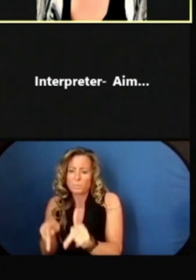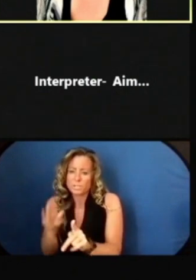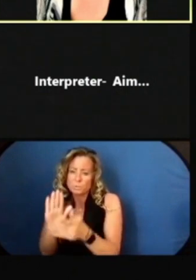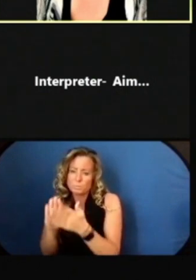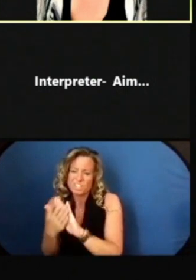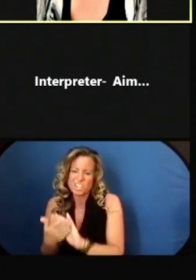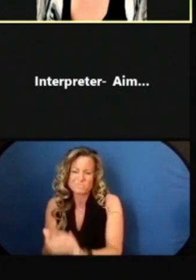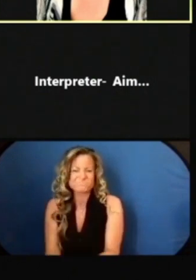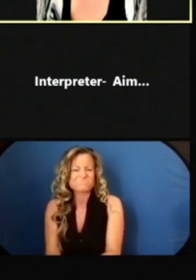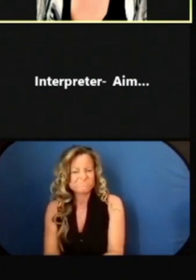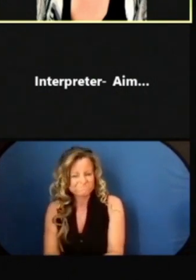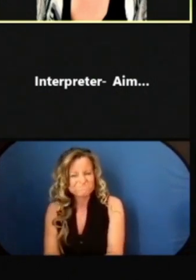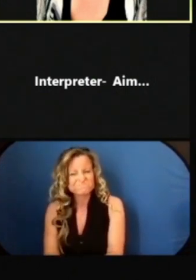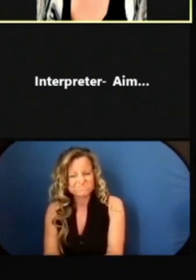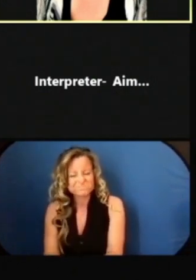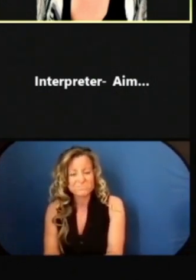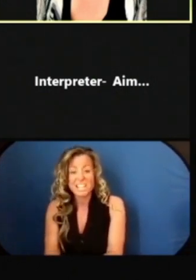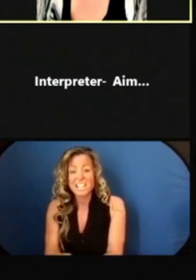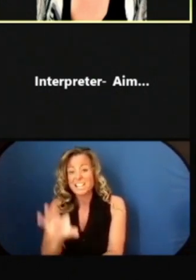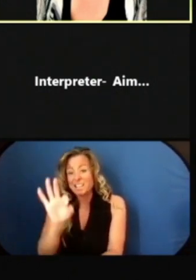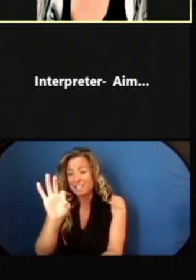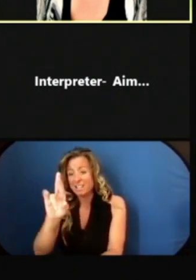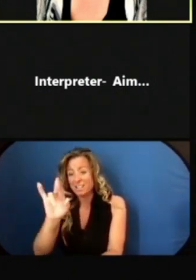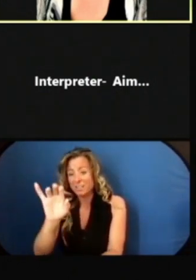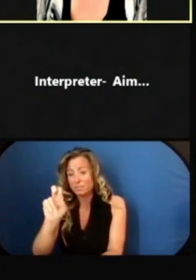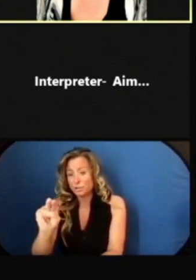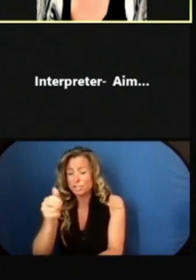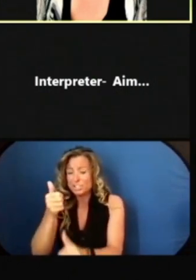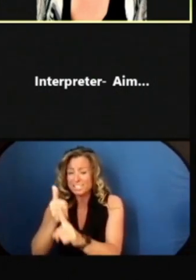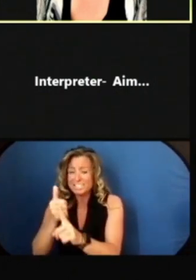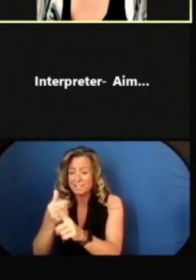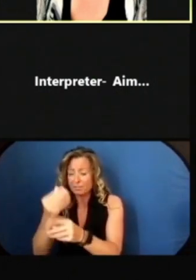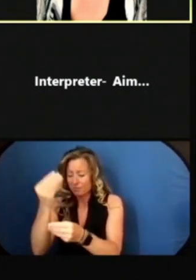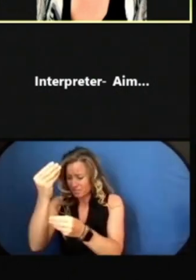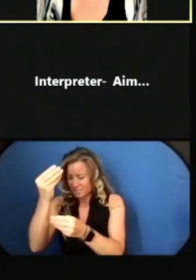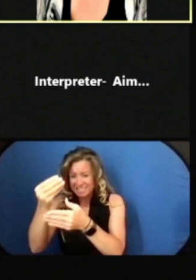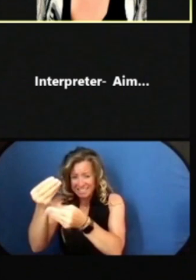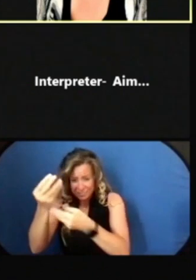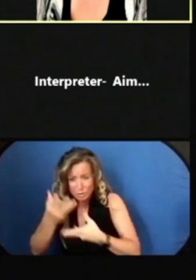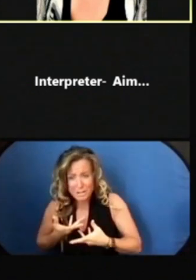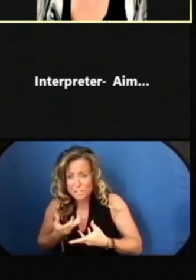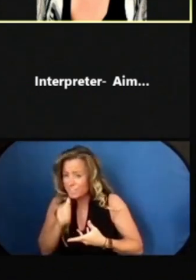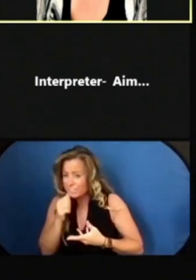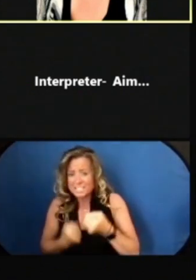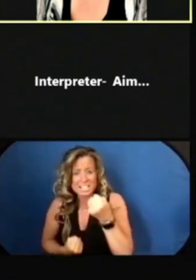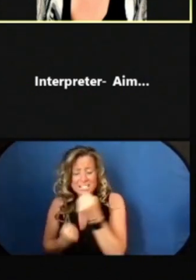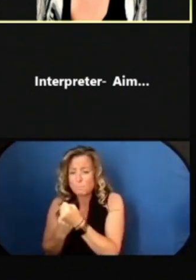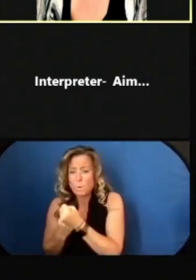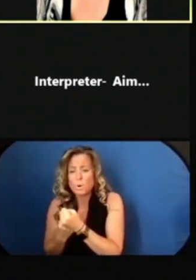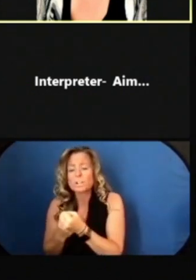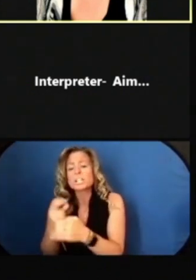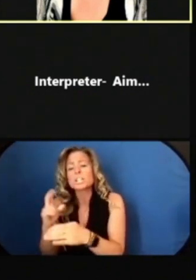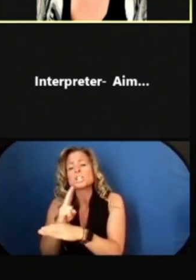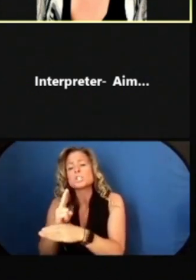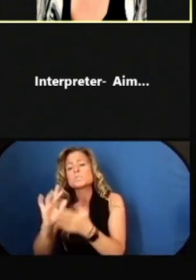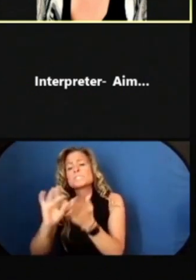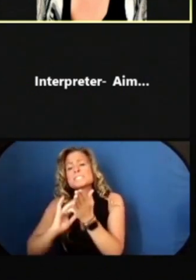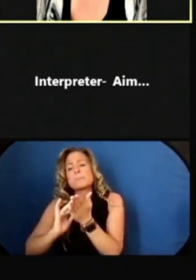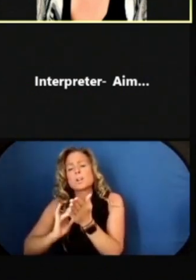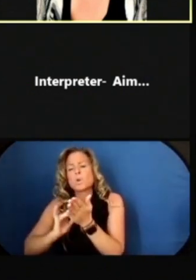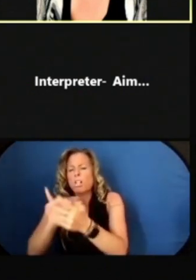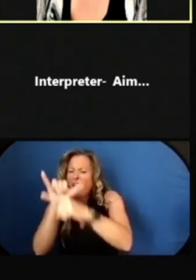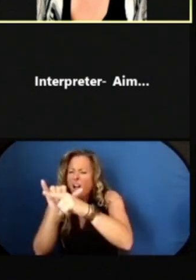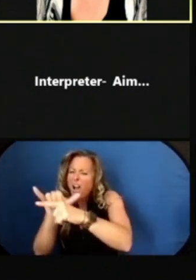So that's what friction is. Friction is content that doesn't support health literacy. It uses medical jargon. It's